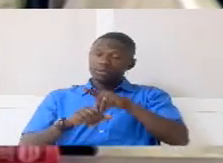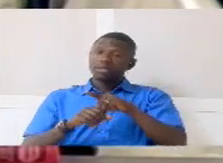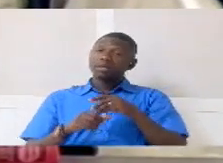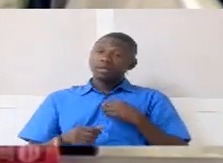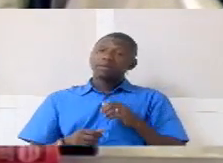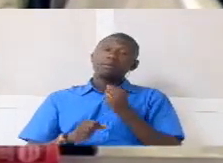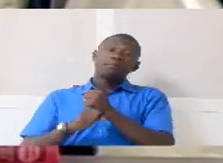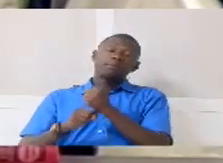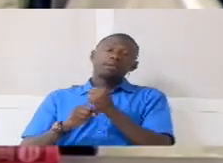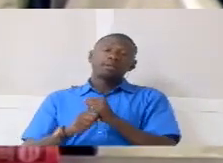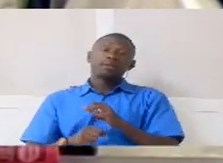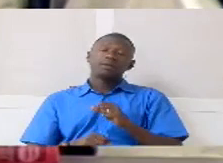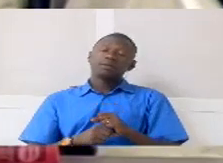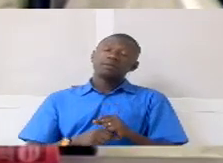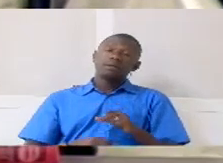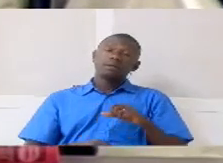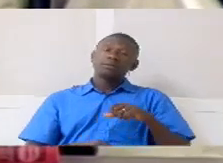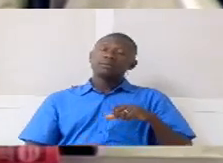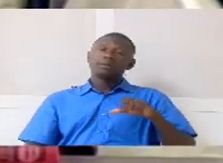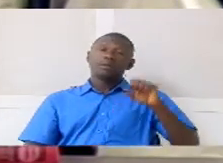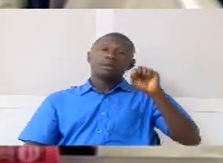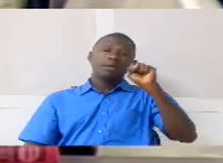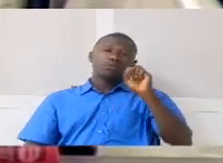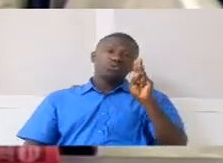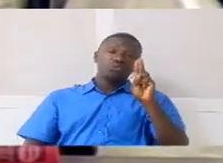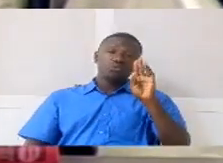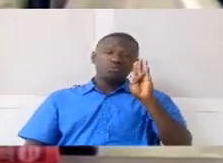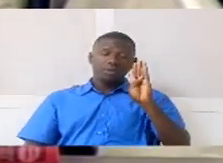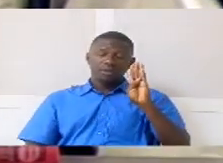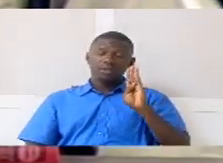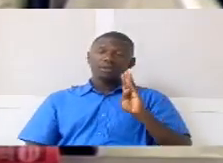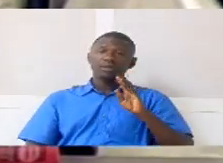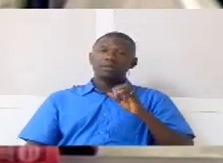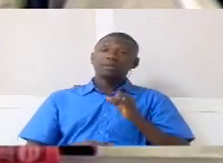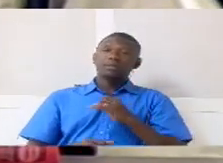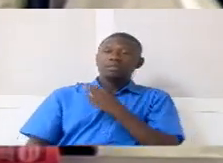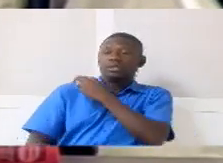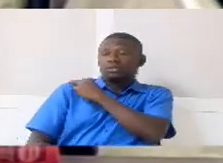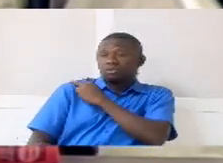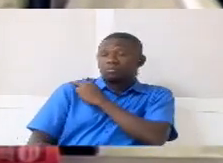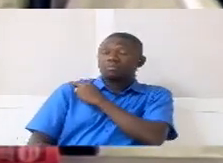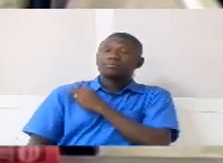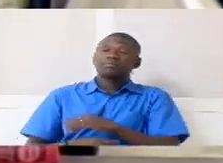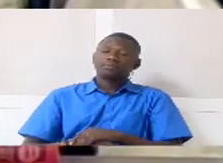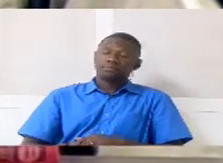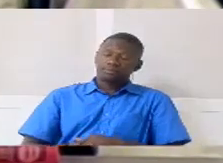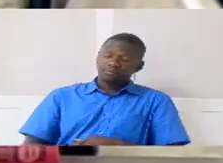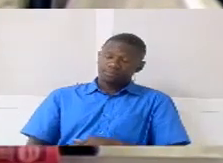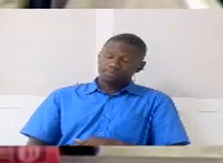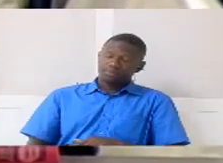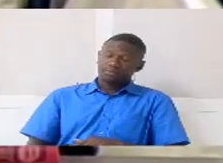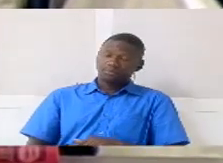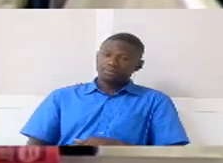officer. When I returned from Makati to the reception, I was promoted as a